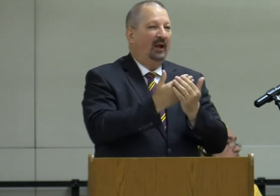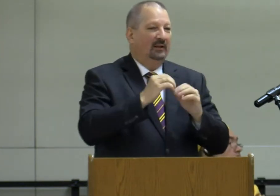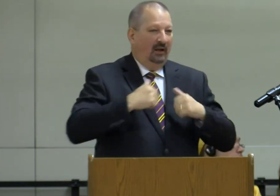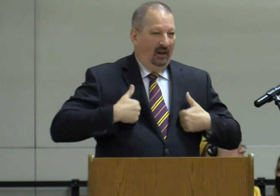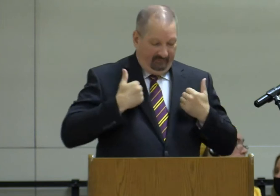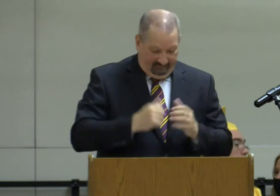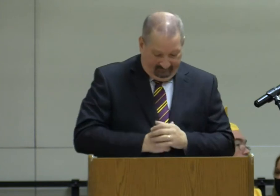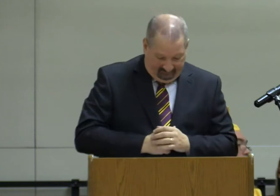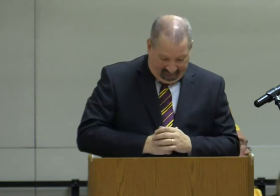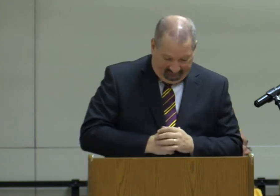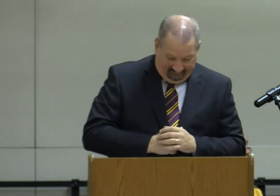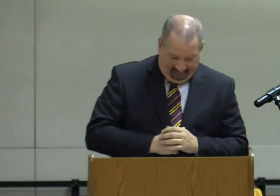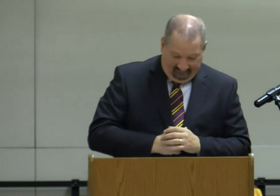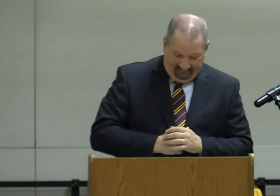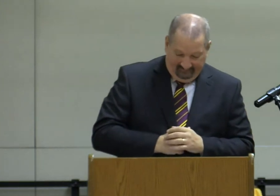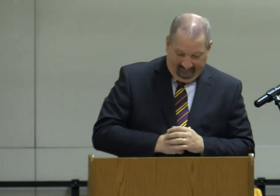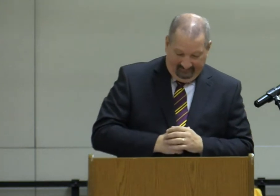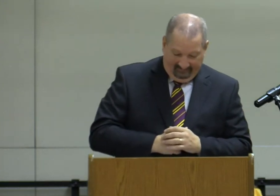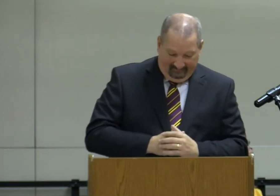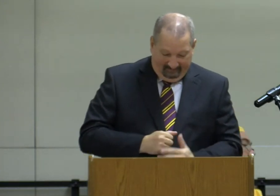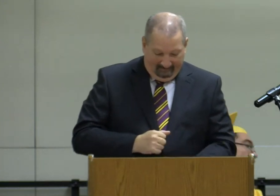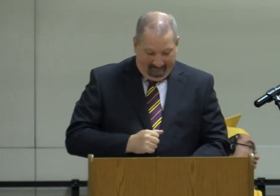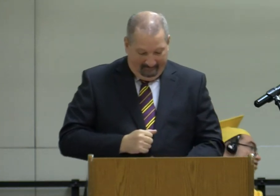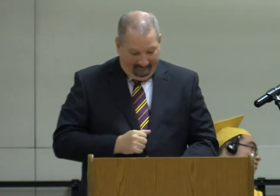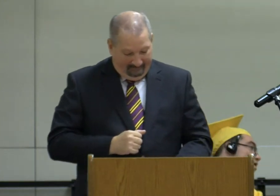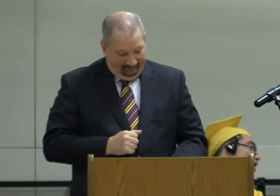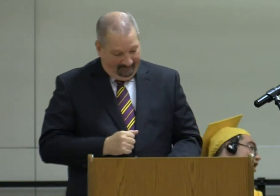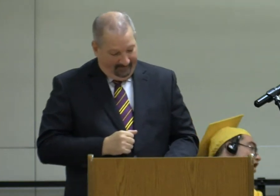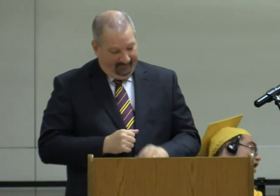life and just in your community.